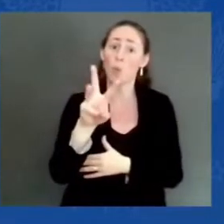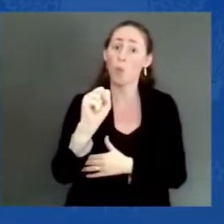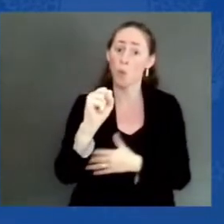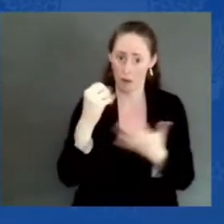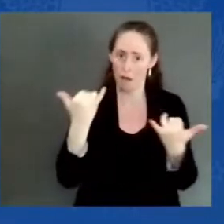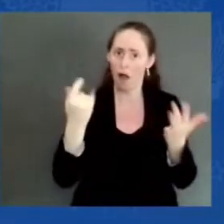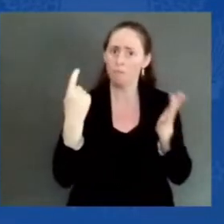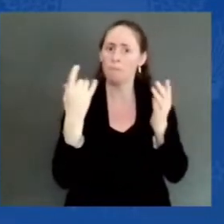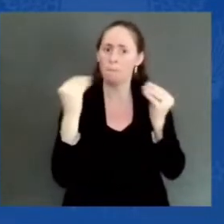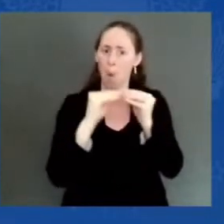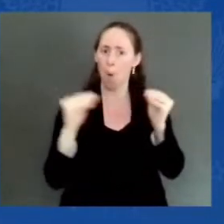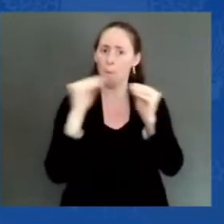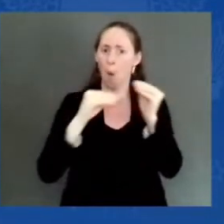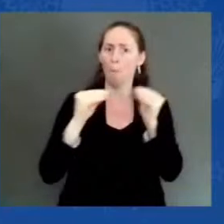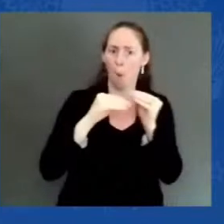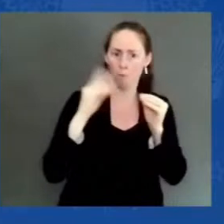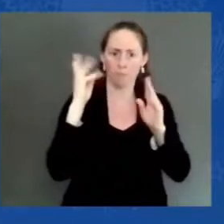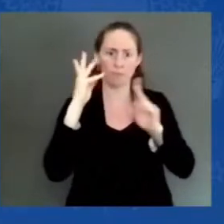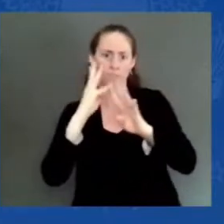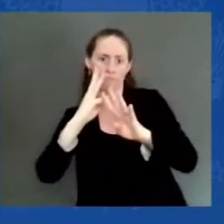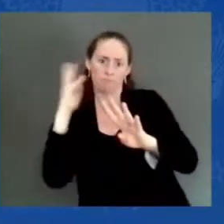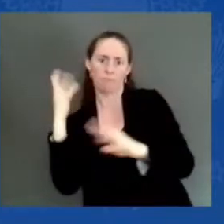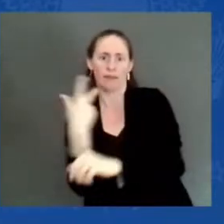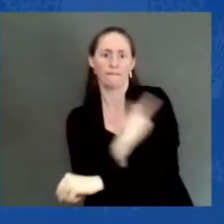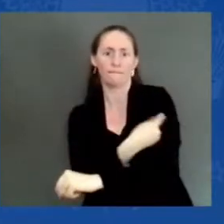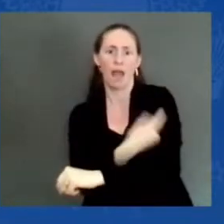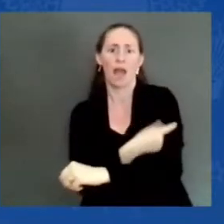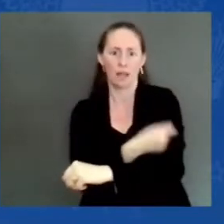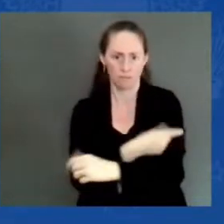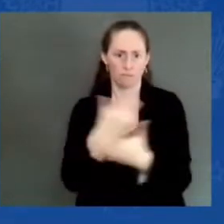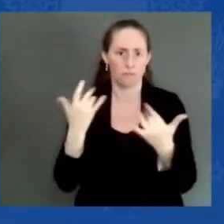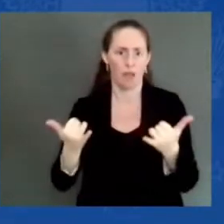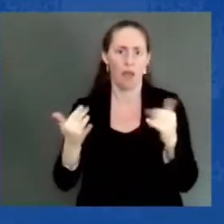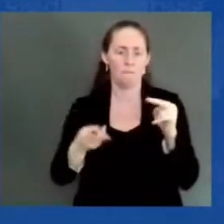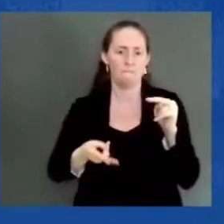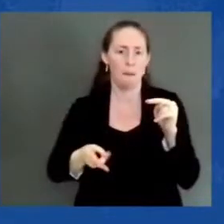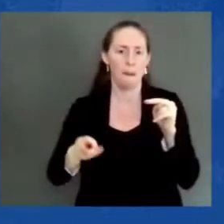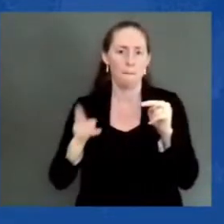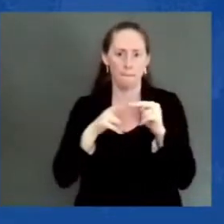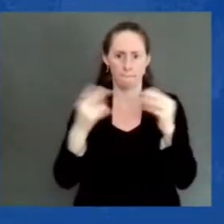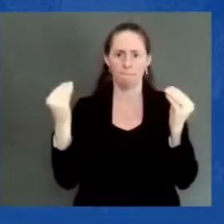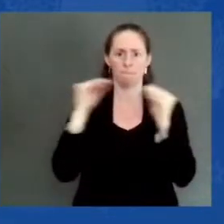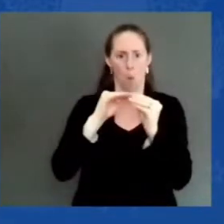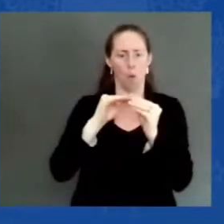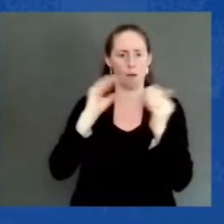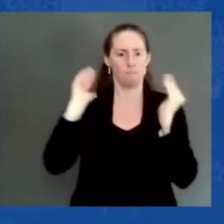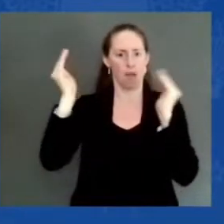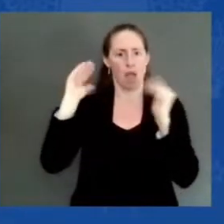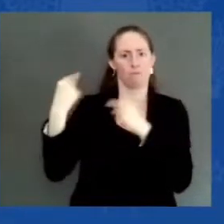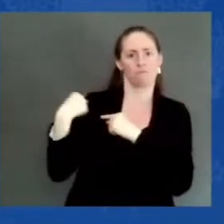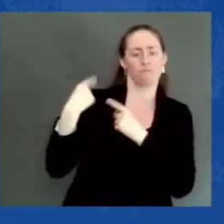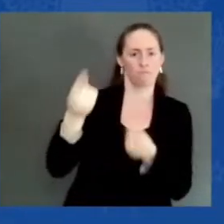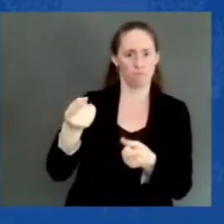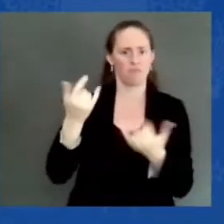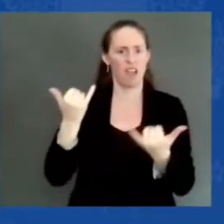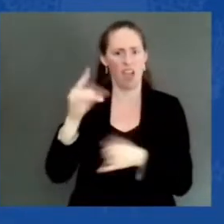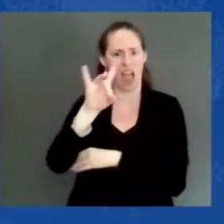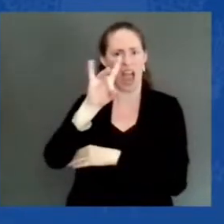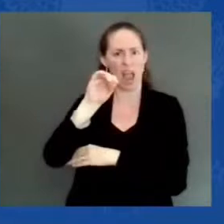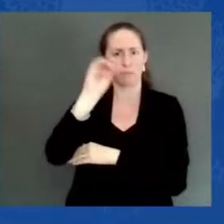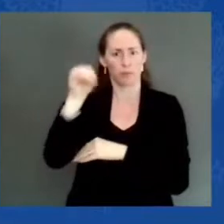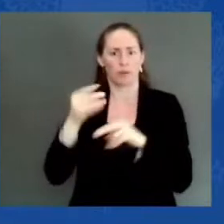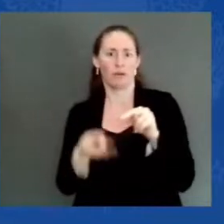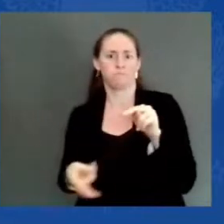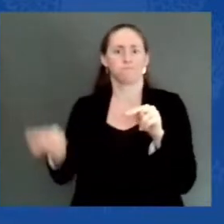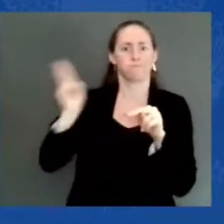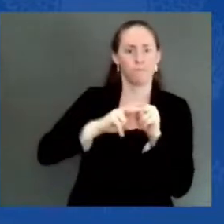Overall, weekly new vaccinations are up more than 80% from where they were a month ago. While it can take up to 6